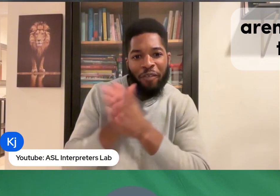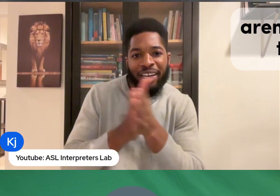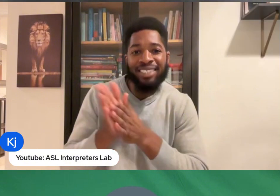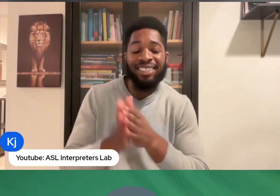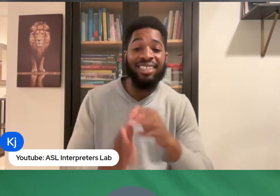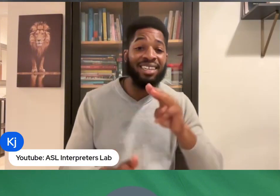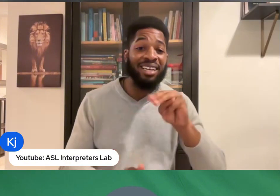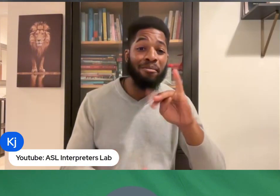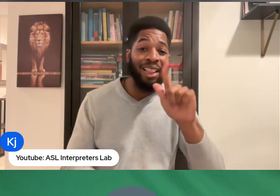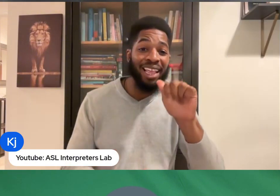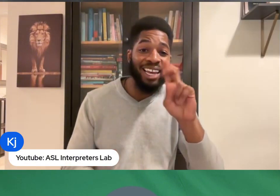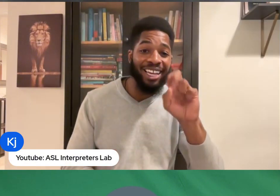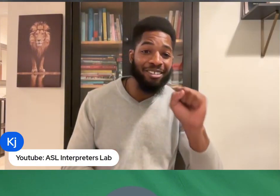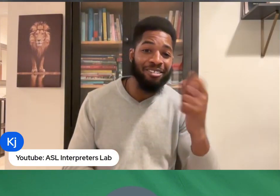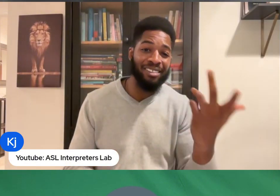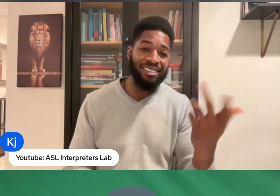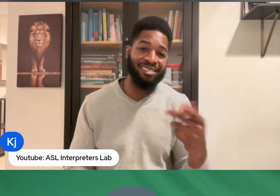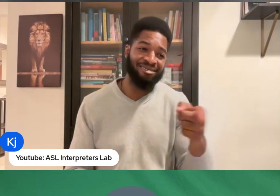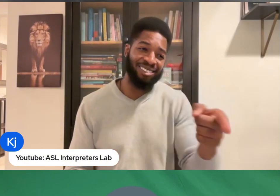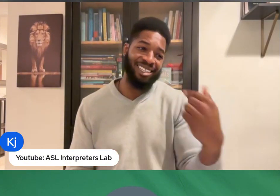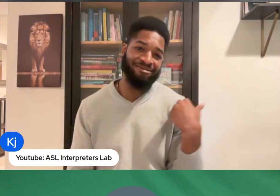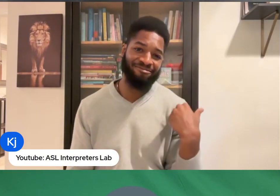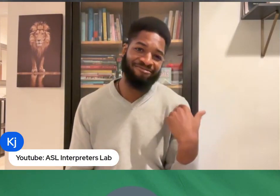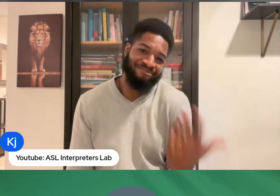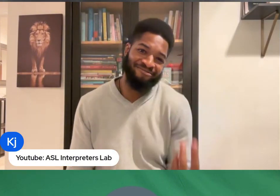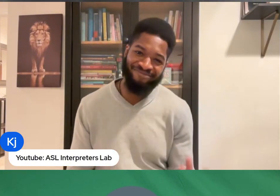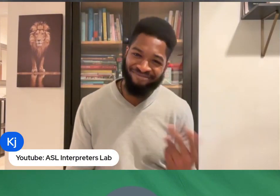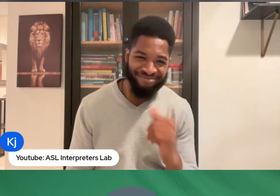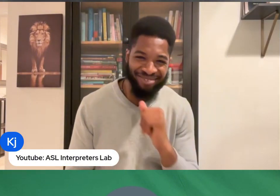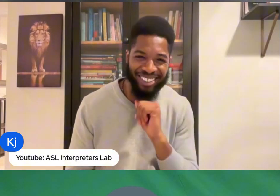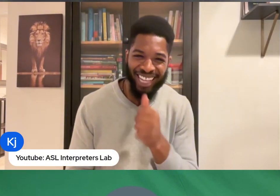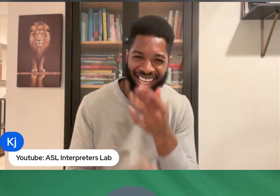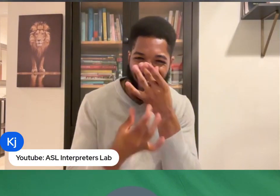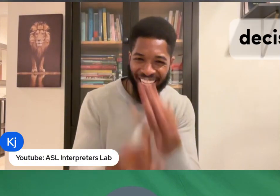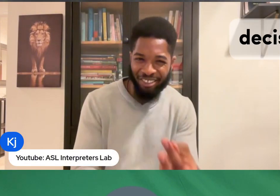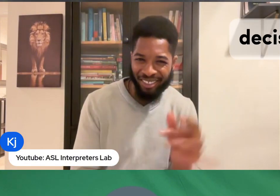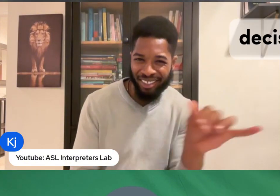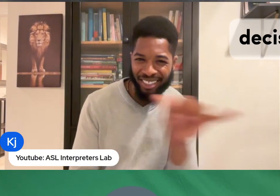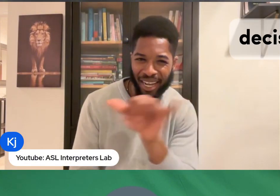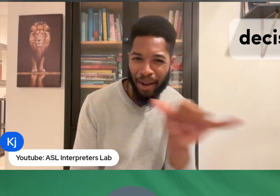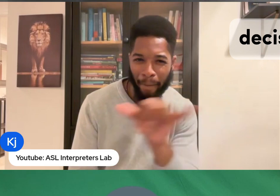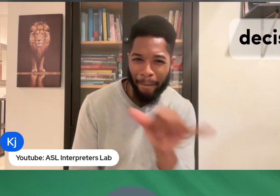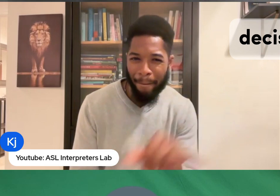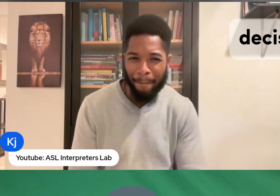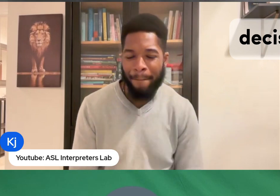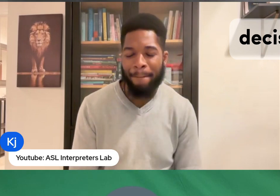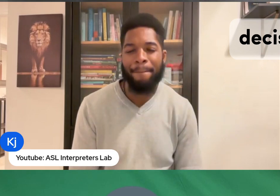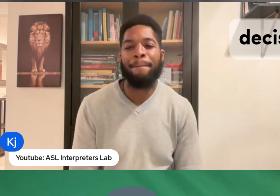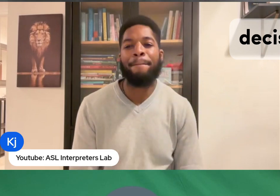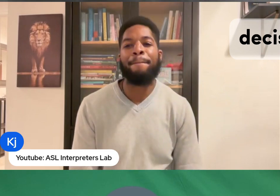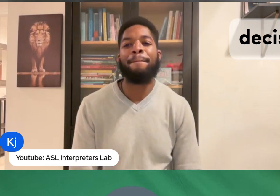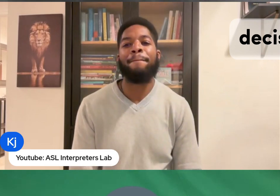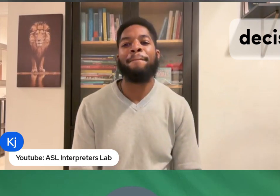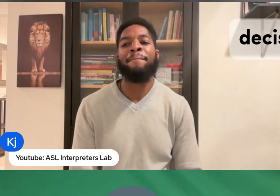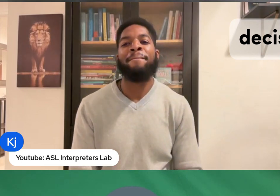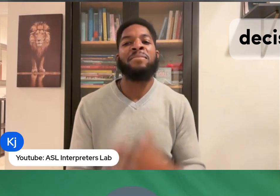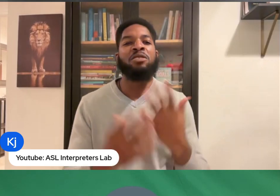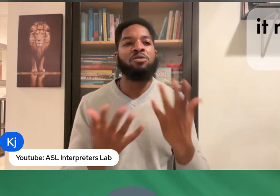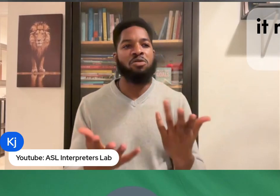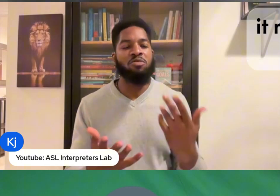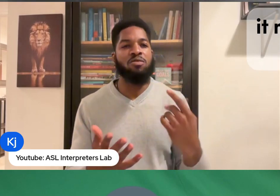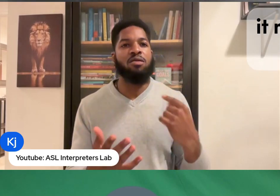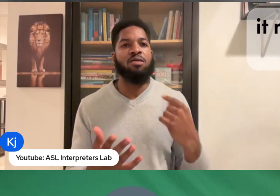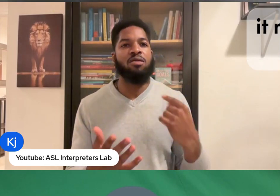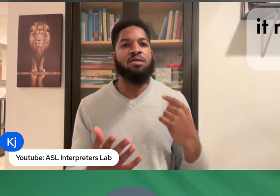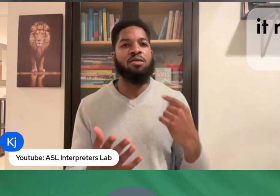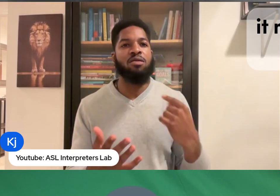especially. So it makes decisions as it regard recruiting. It